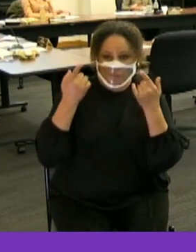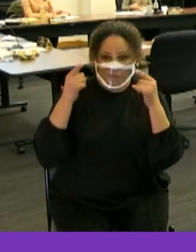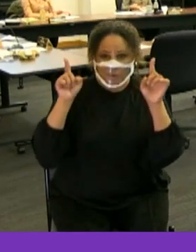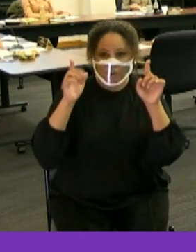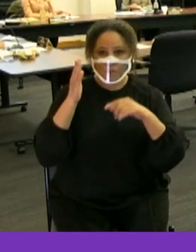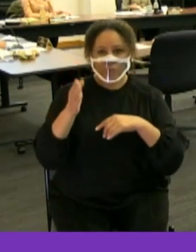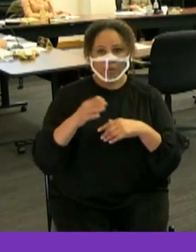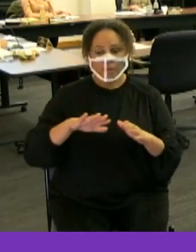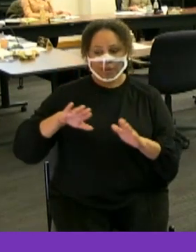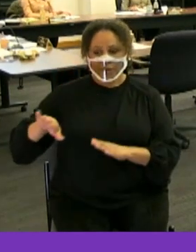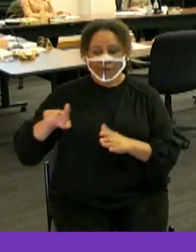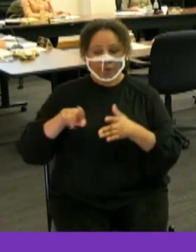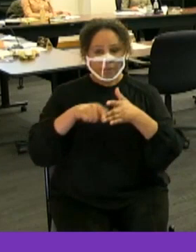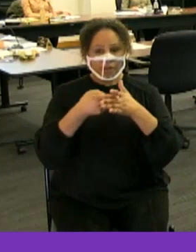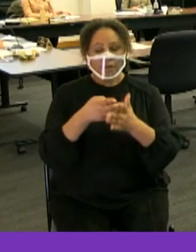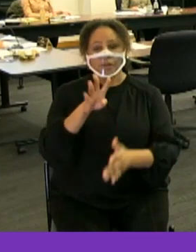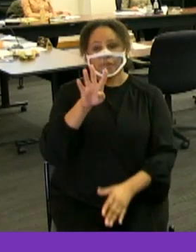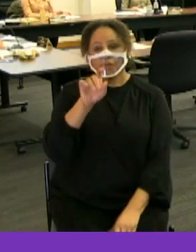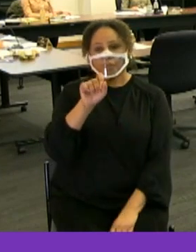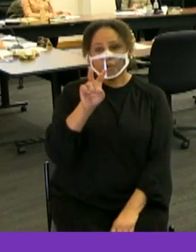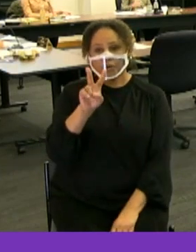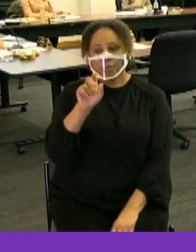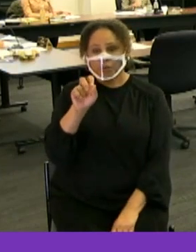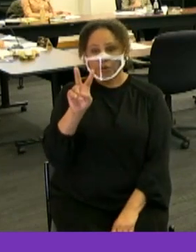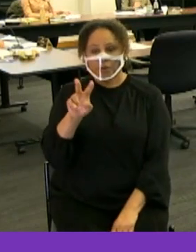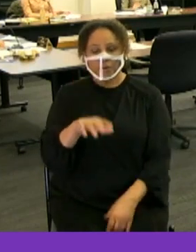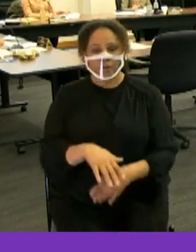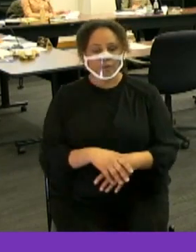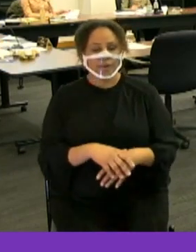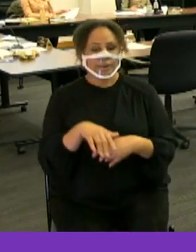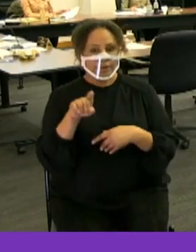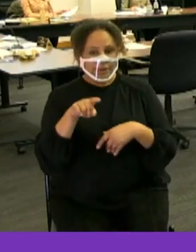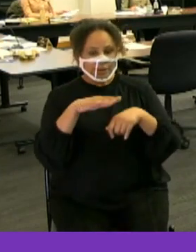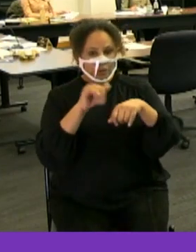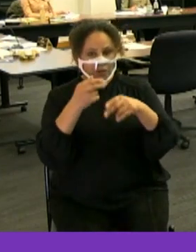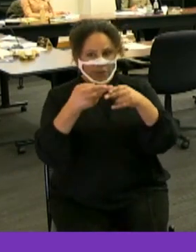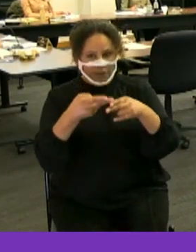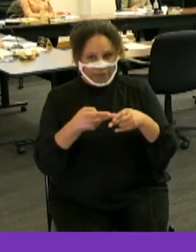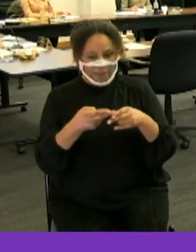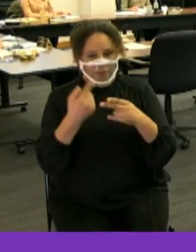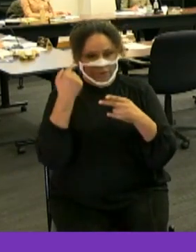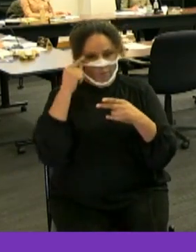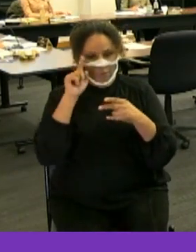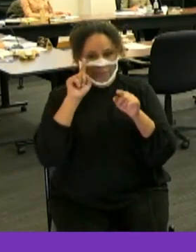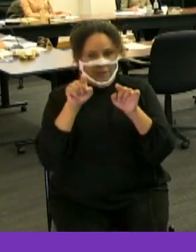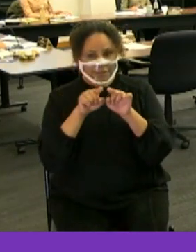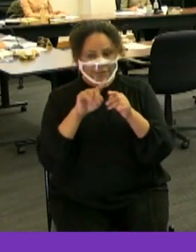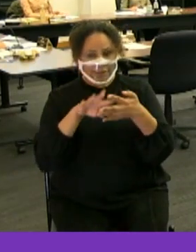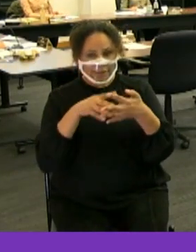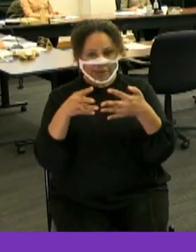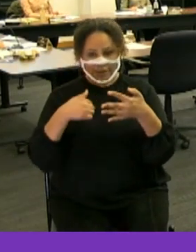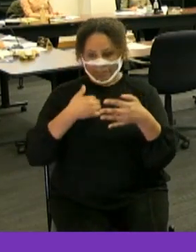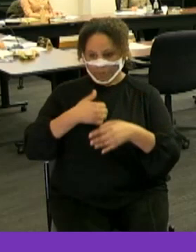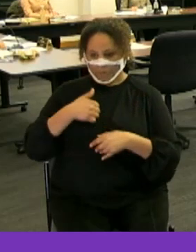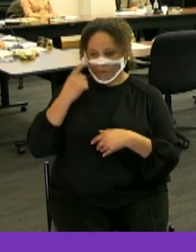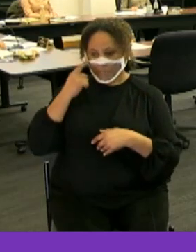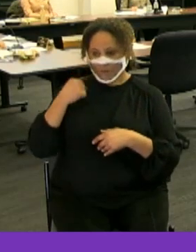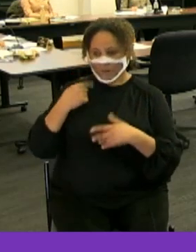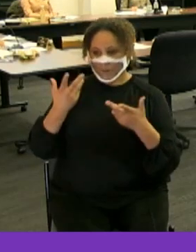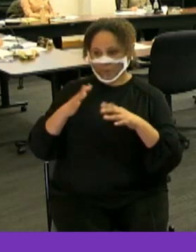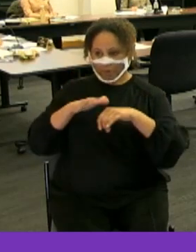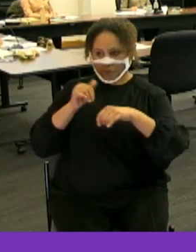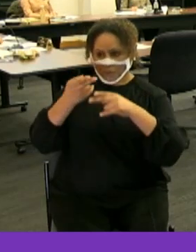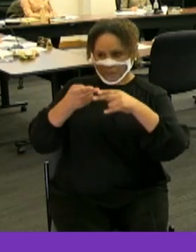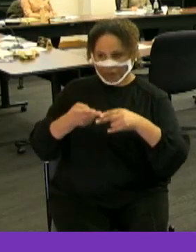All right, you want to start with 4.2.2? Yeah, Roll do call. a roll call on the consent agenda with everything. I'm sorry, I thought,